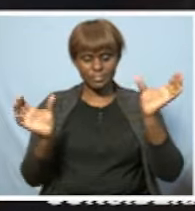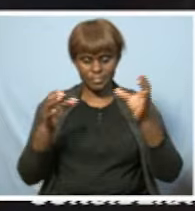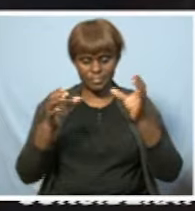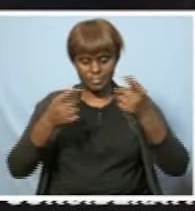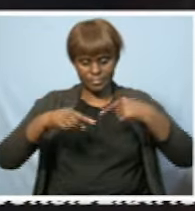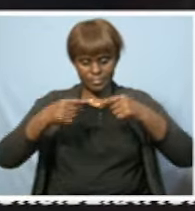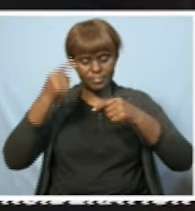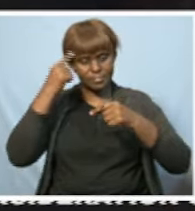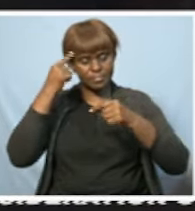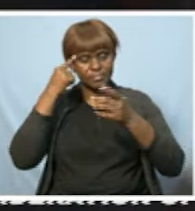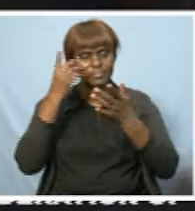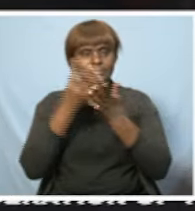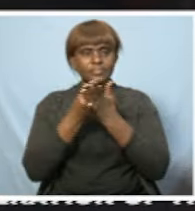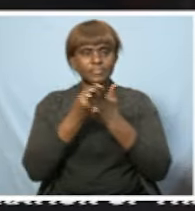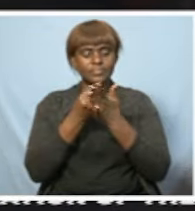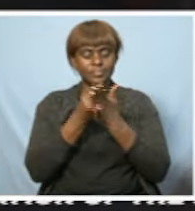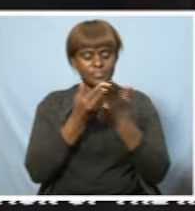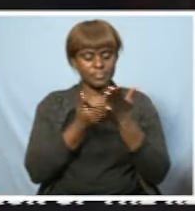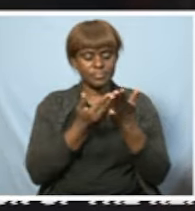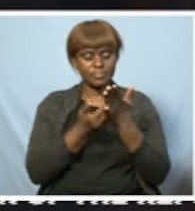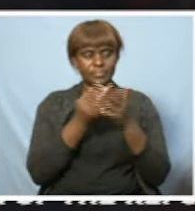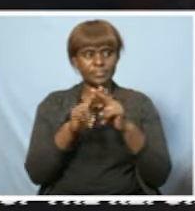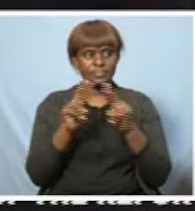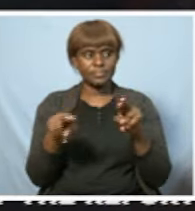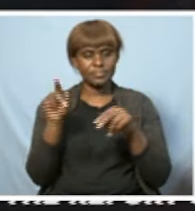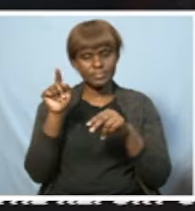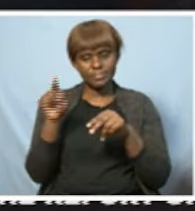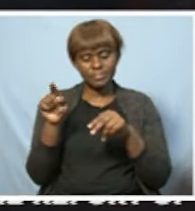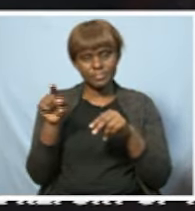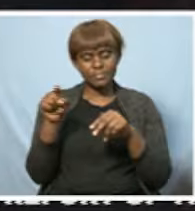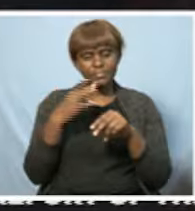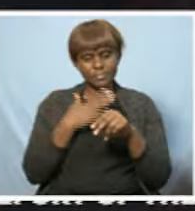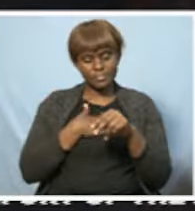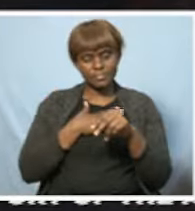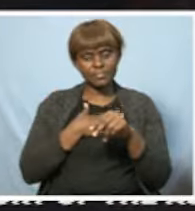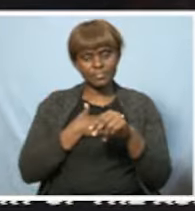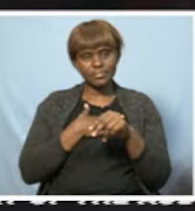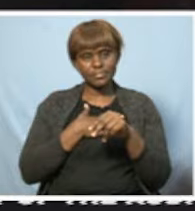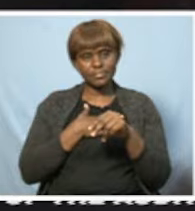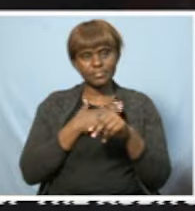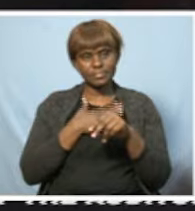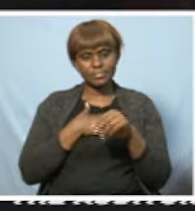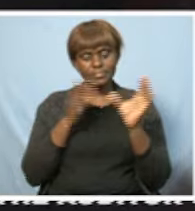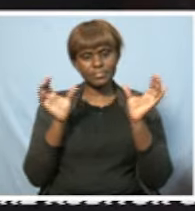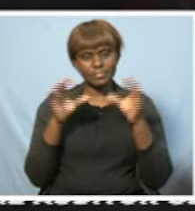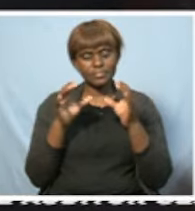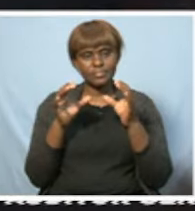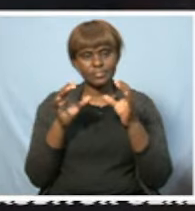Committee on Local Government Accounts. Chair, this is my council,